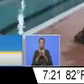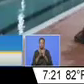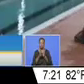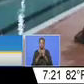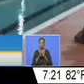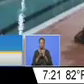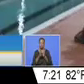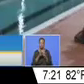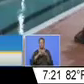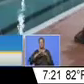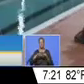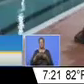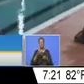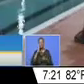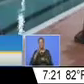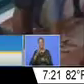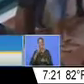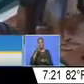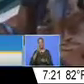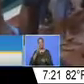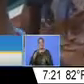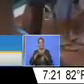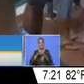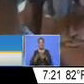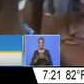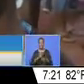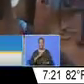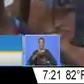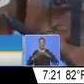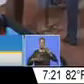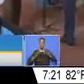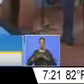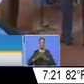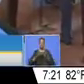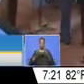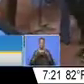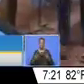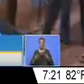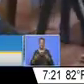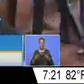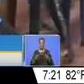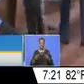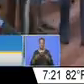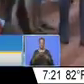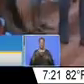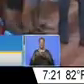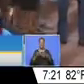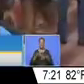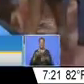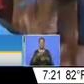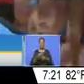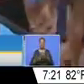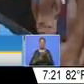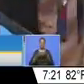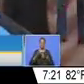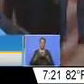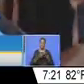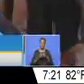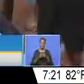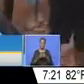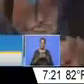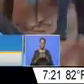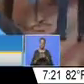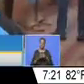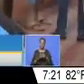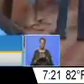So really just looking forward to better those times now. I feel great. Going into the competition, I seated myself where I